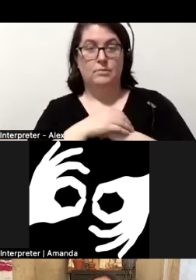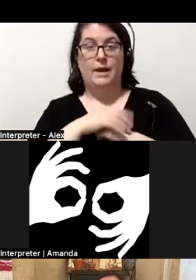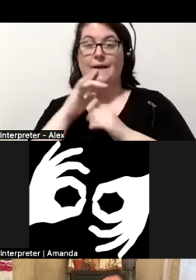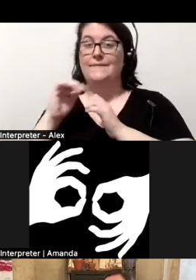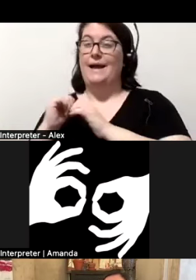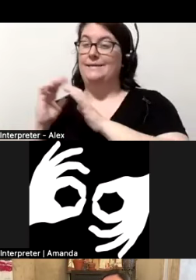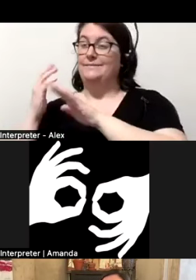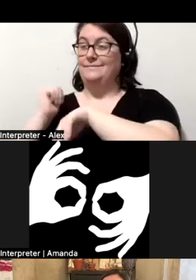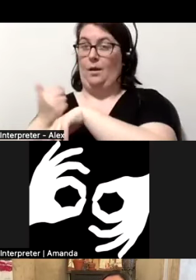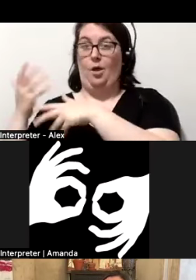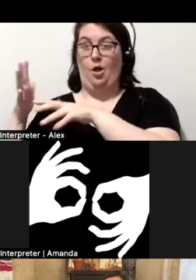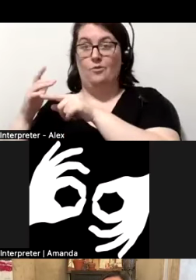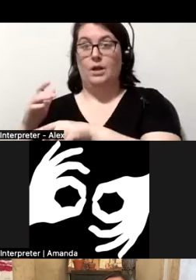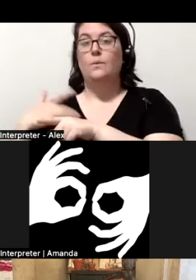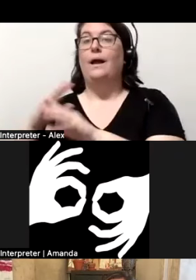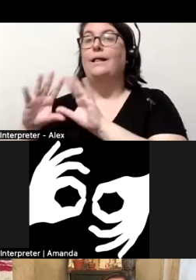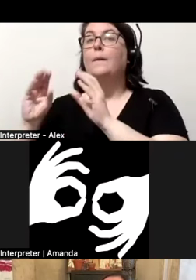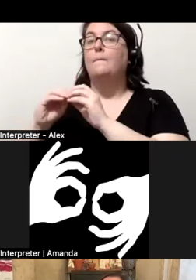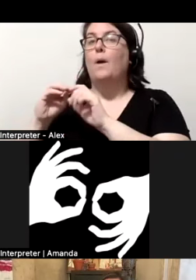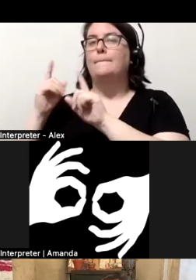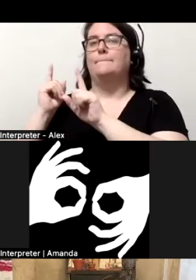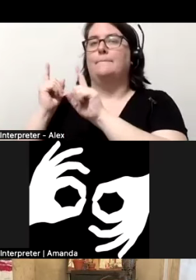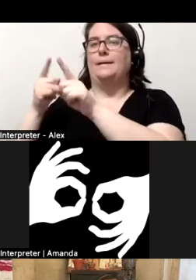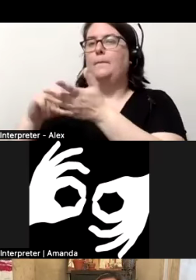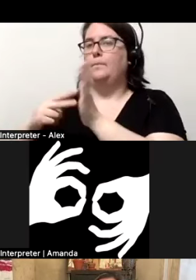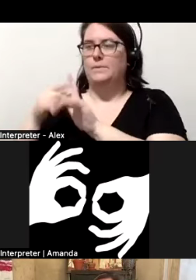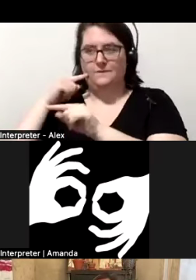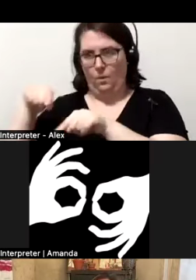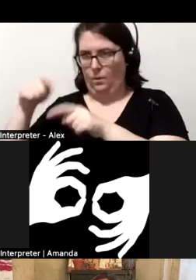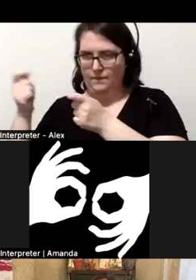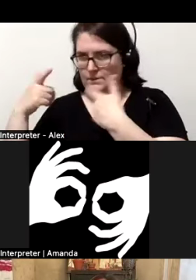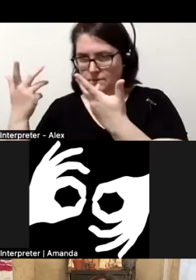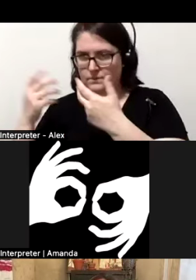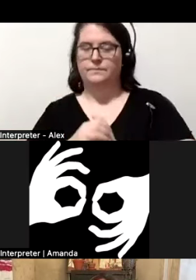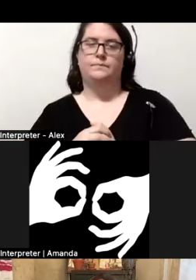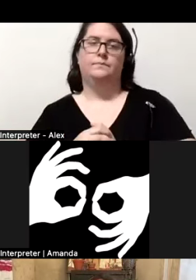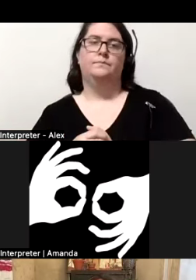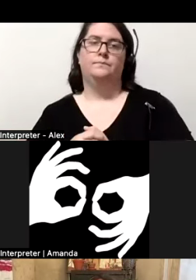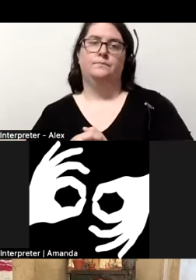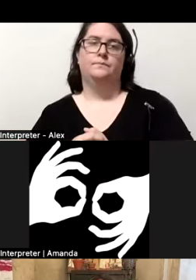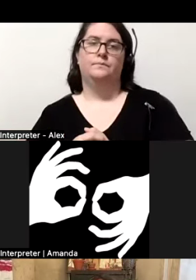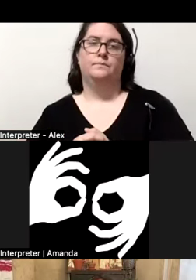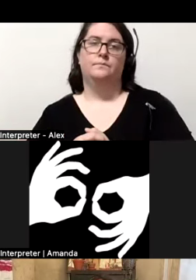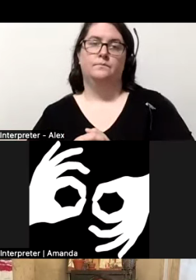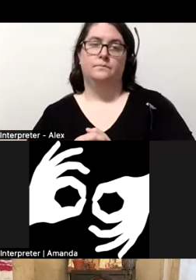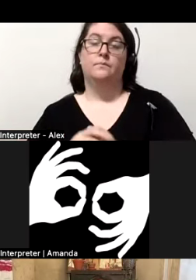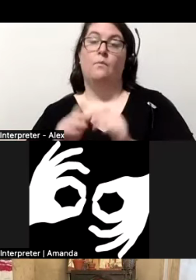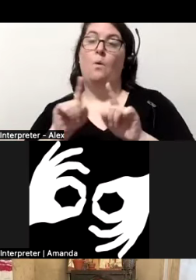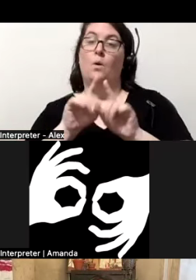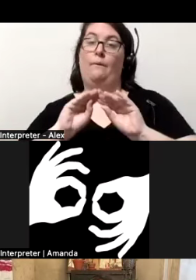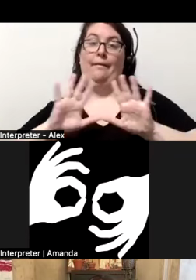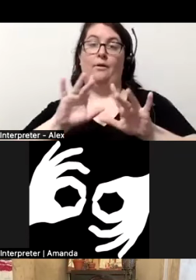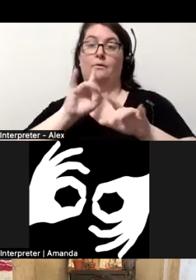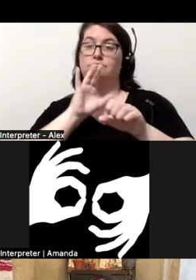similar, except that we're looking for a clearly defined mandate and purpose for the festival. We are also looking for clear commitments to